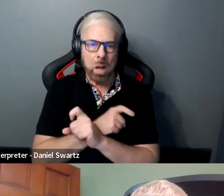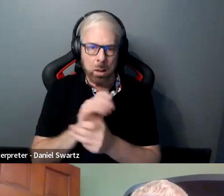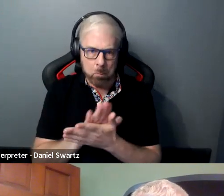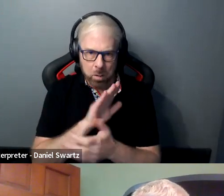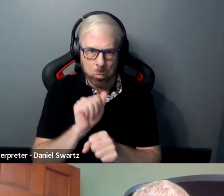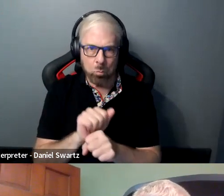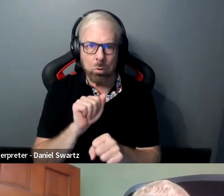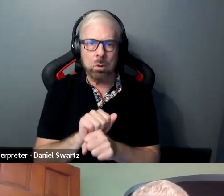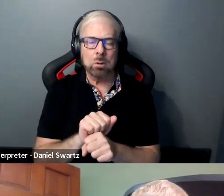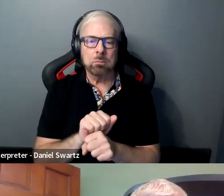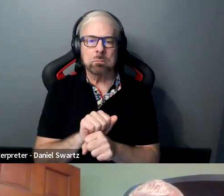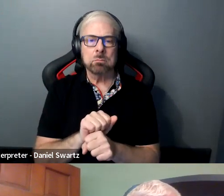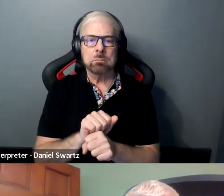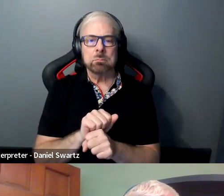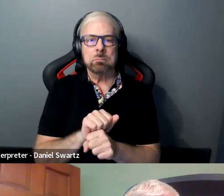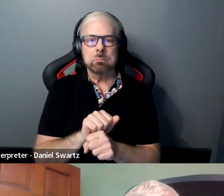paperwork.